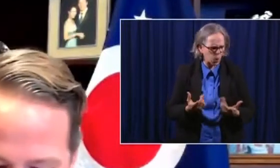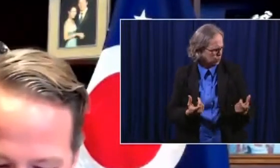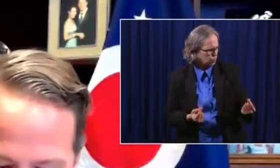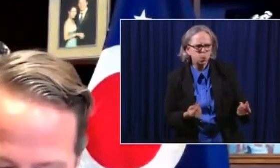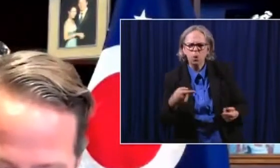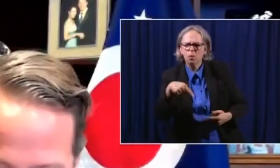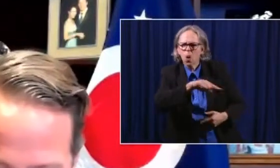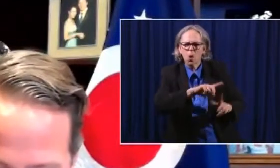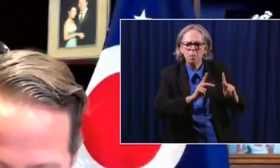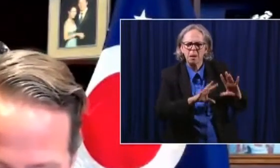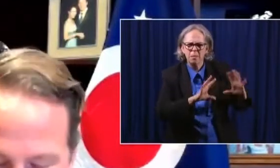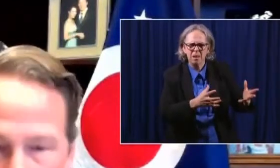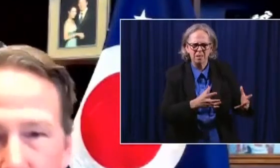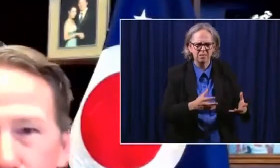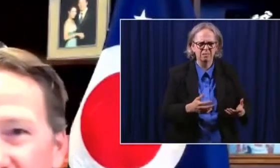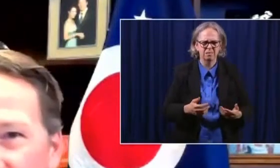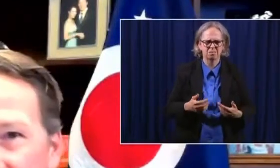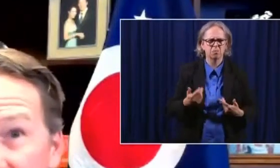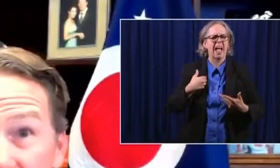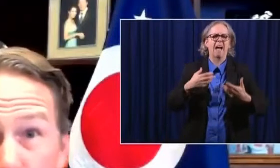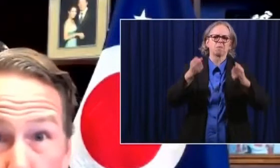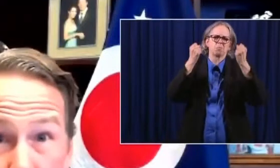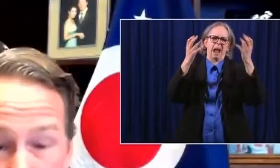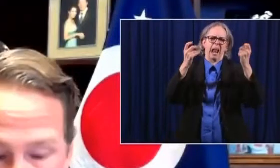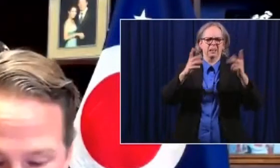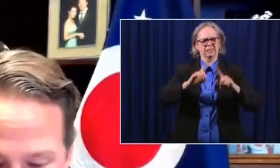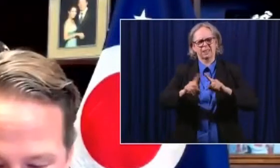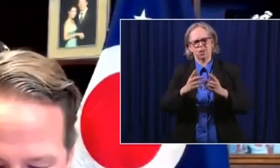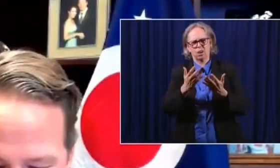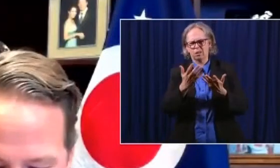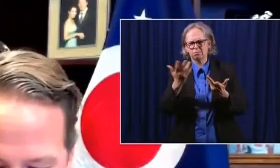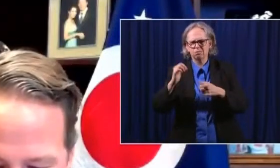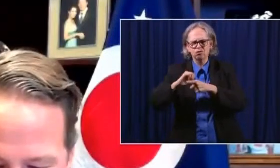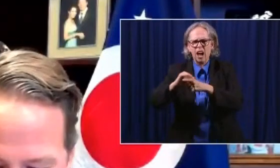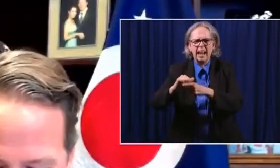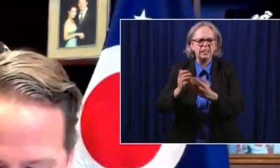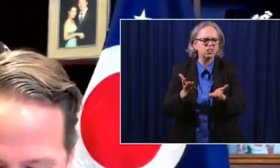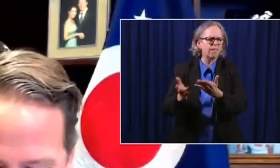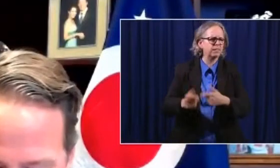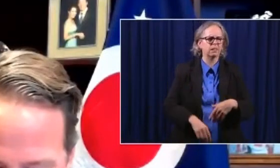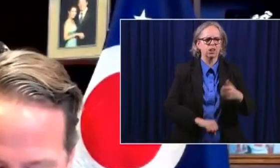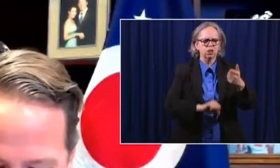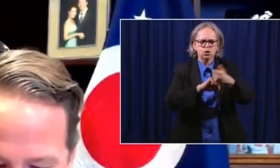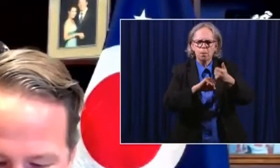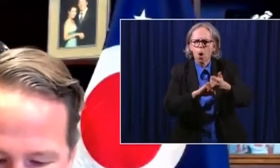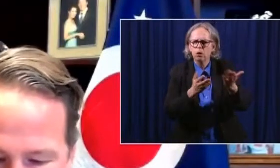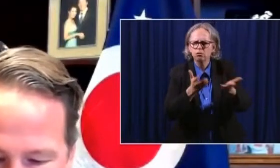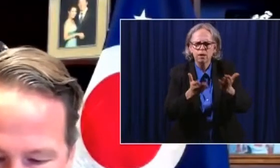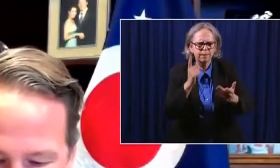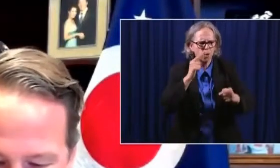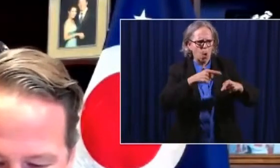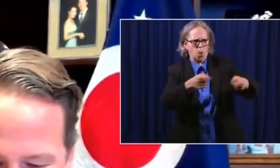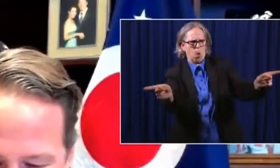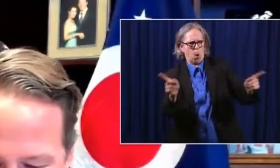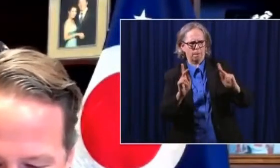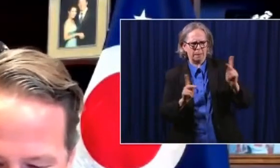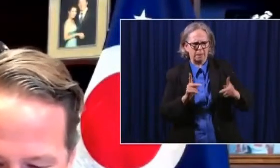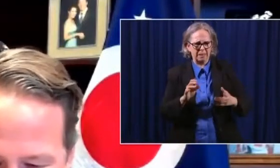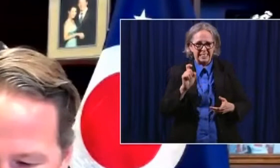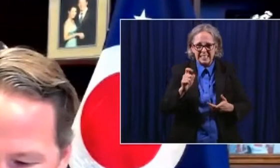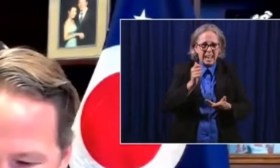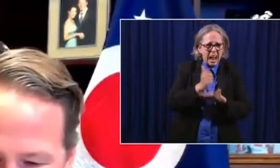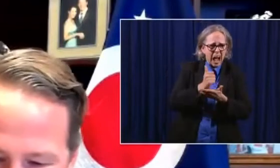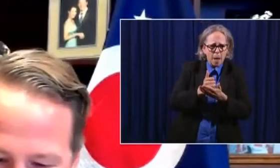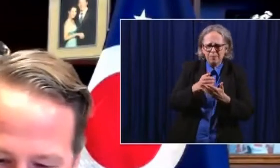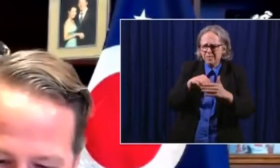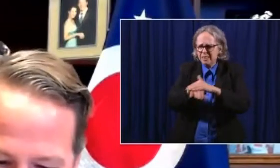dislocated workers, training services, retraining, support services for people who need them to get access to that. Programs that